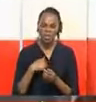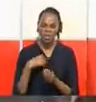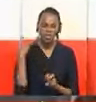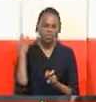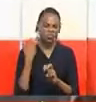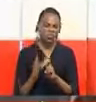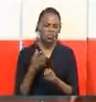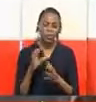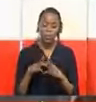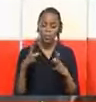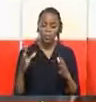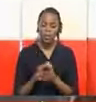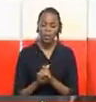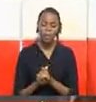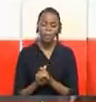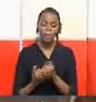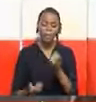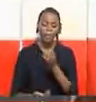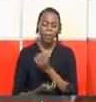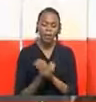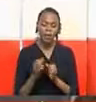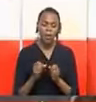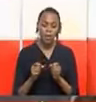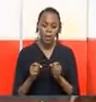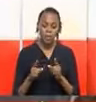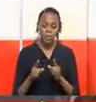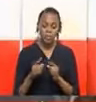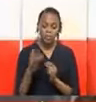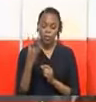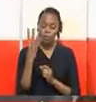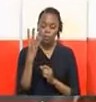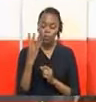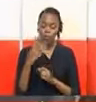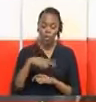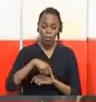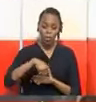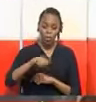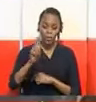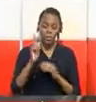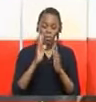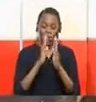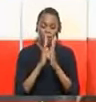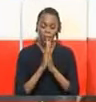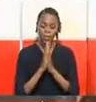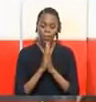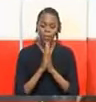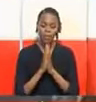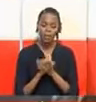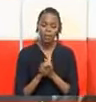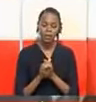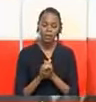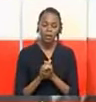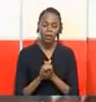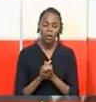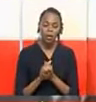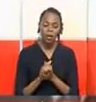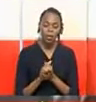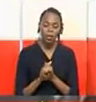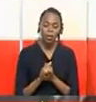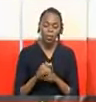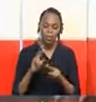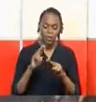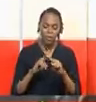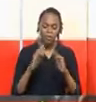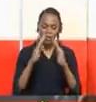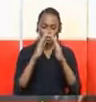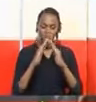morning, he was up at 4 a.m. where he would go pray at his personal altar in the house where the candles